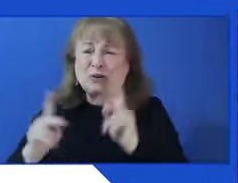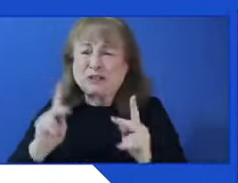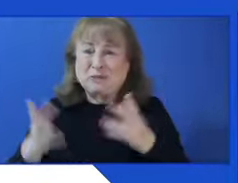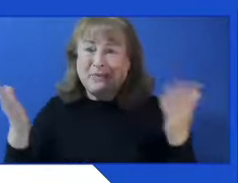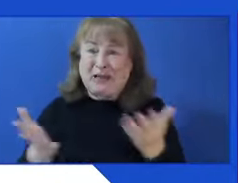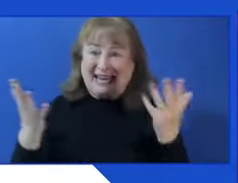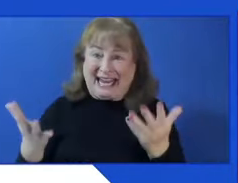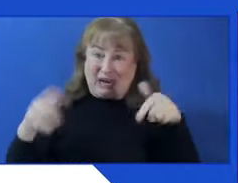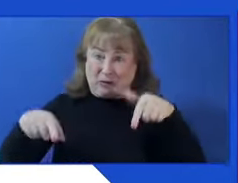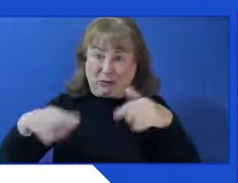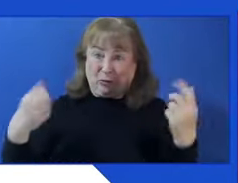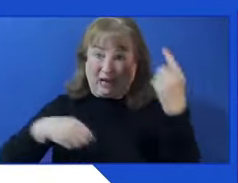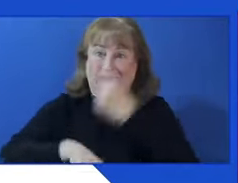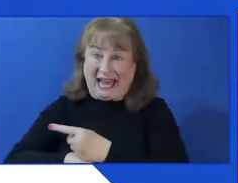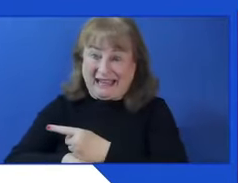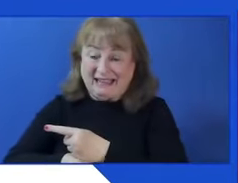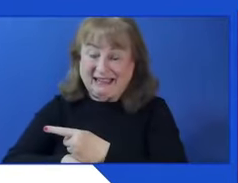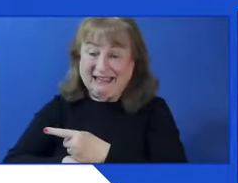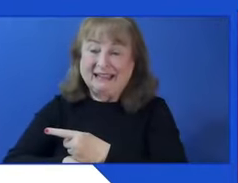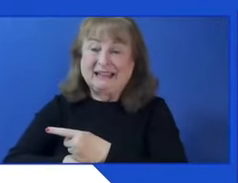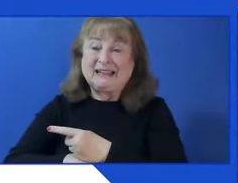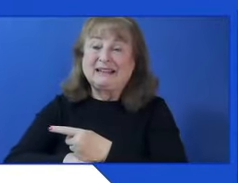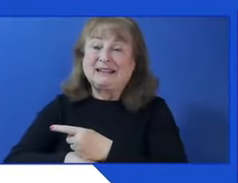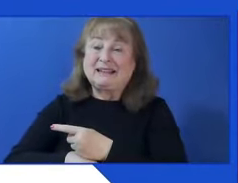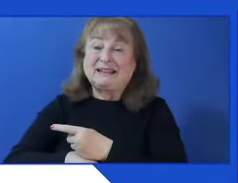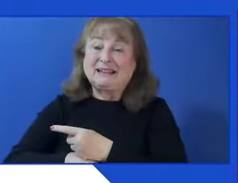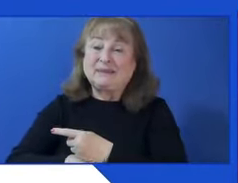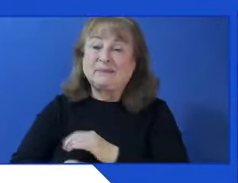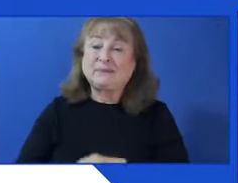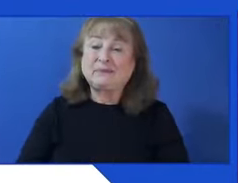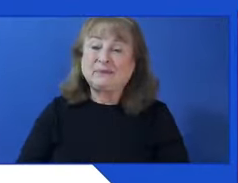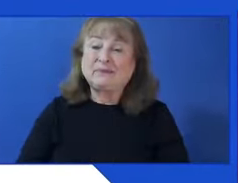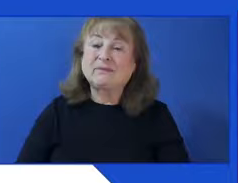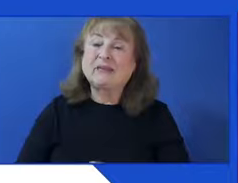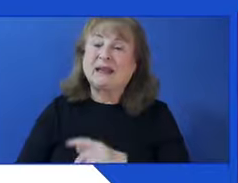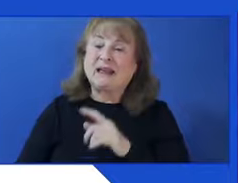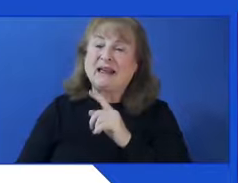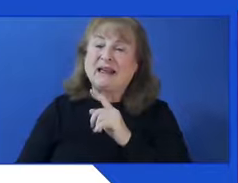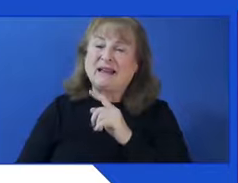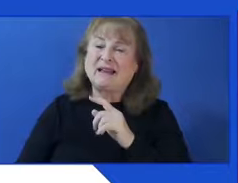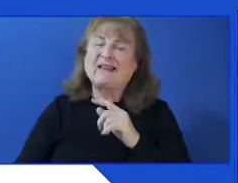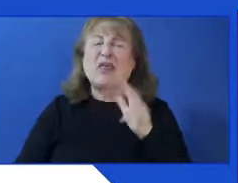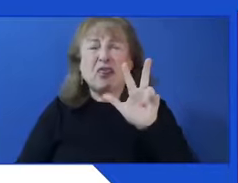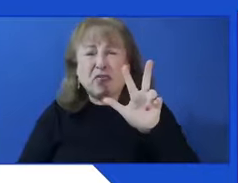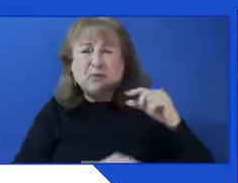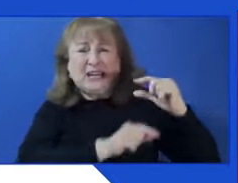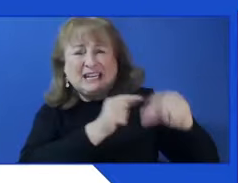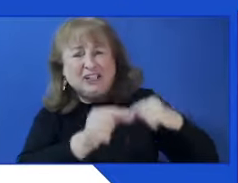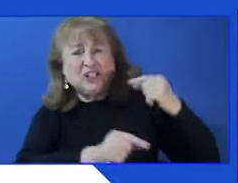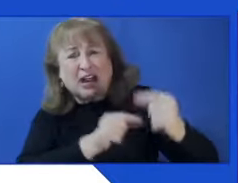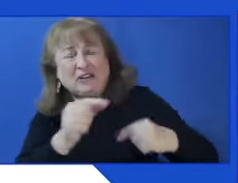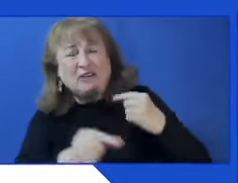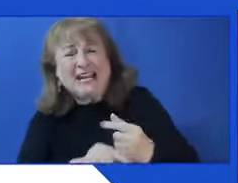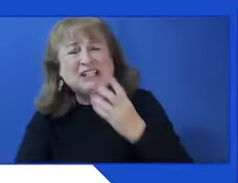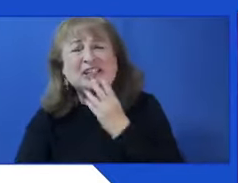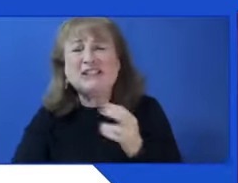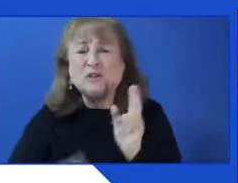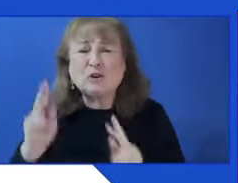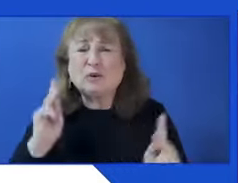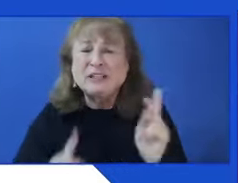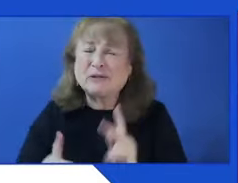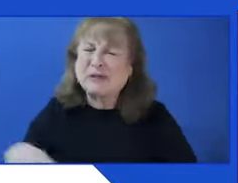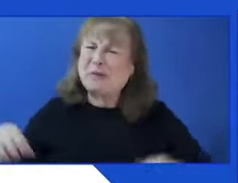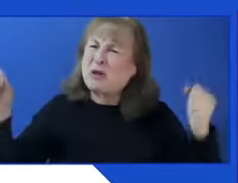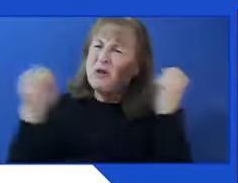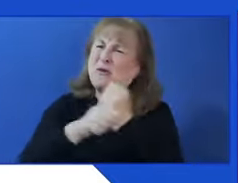this place in 87, there were three generations of world Jewry who fought for